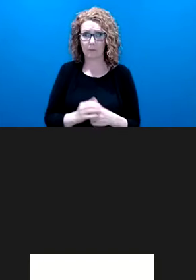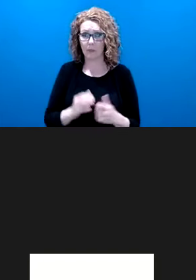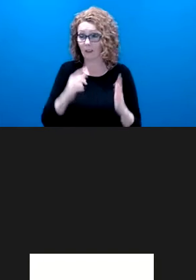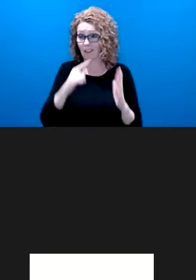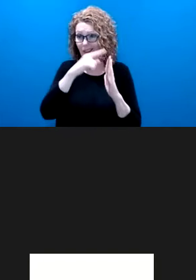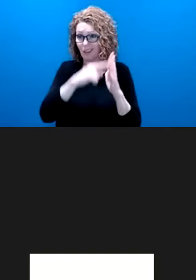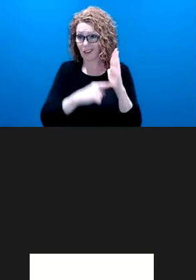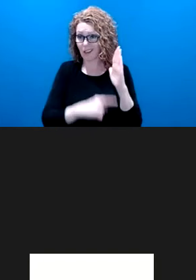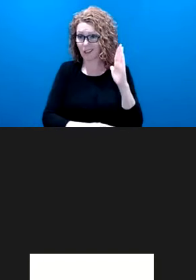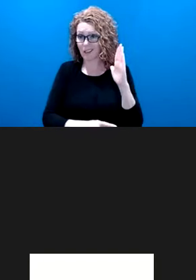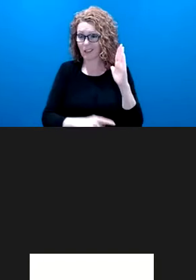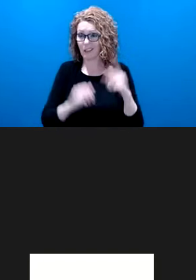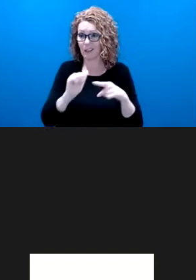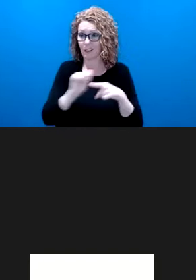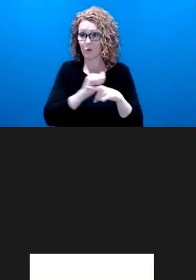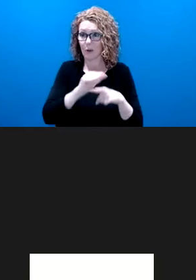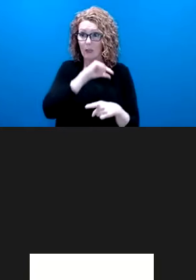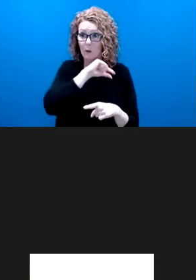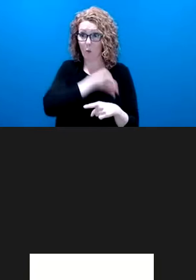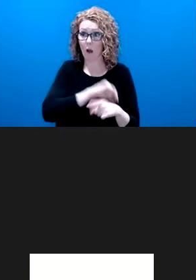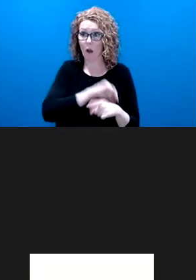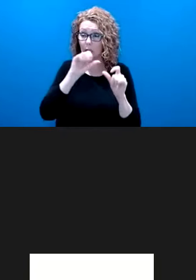or the training quality as a whole.